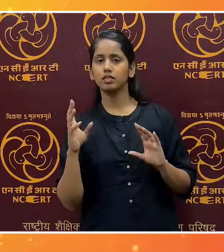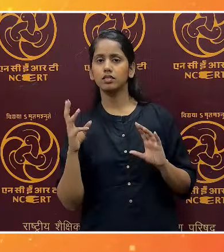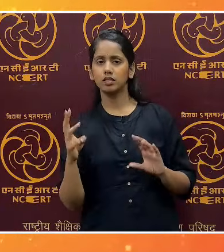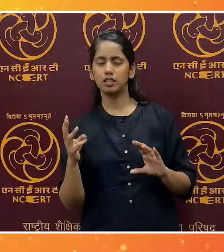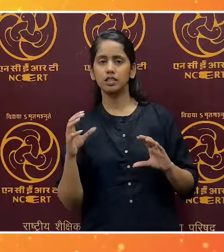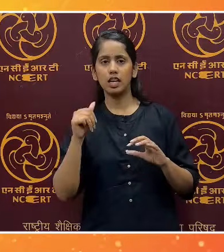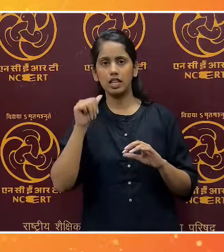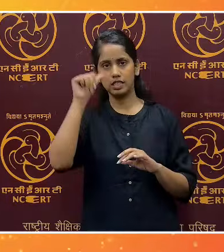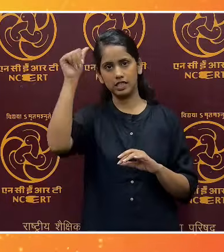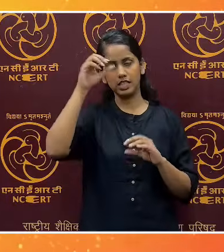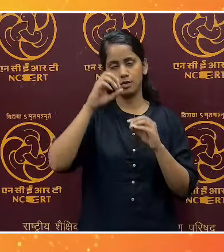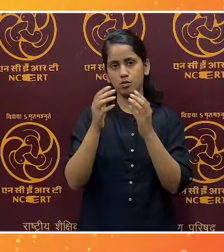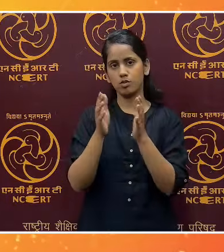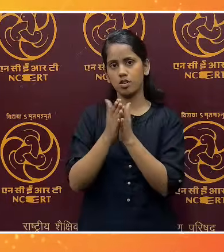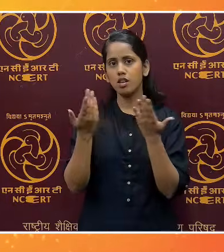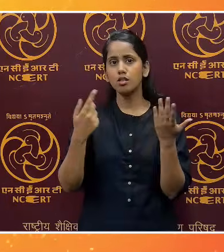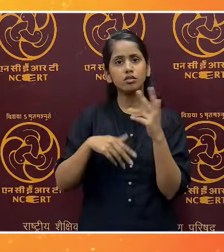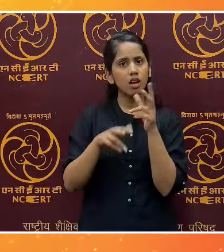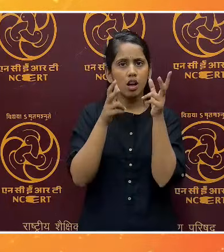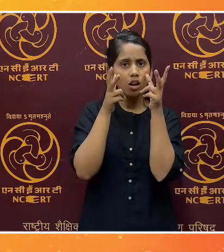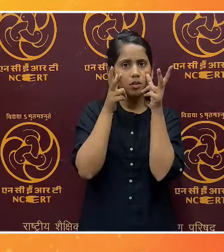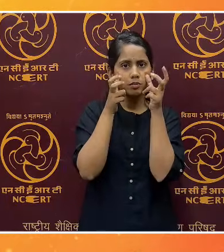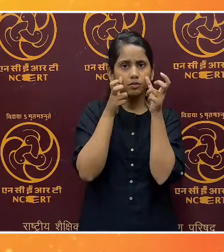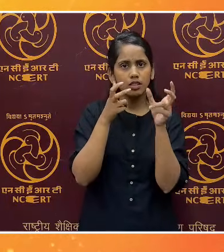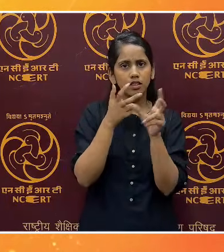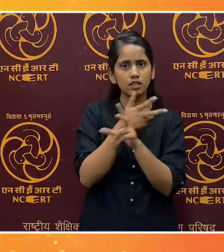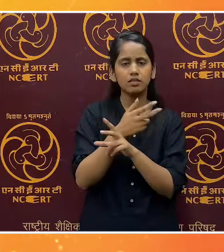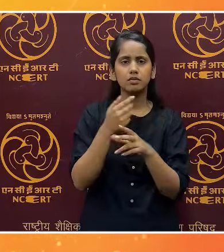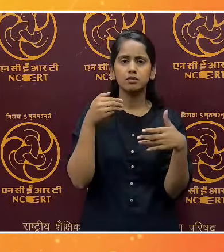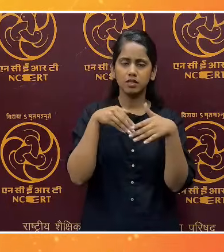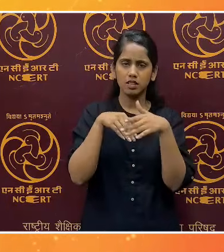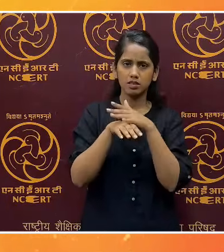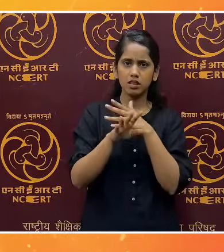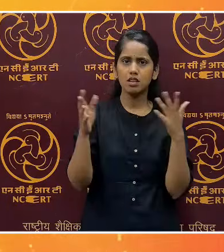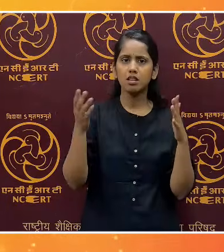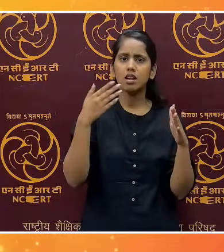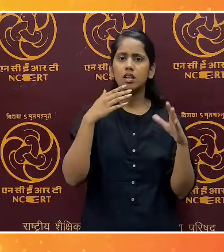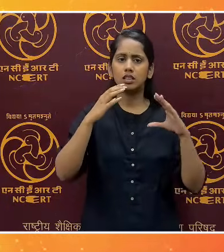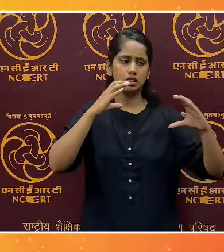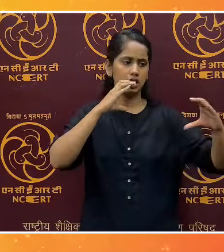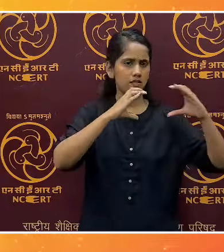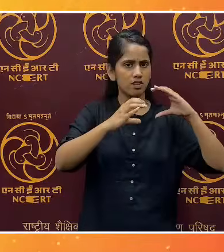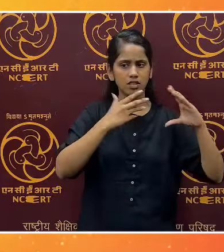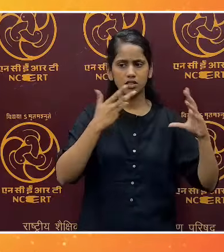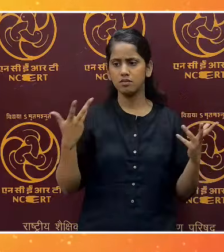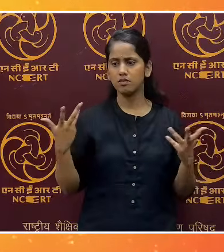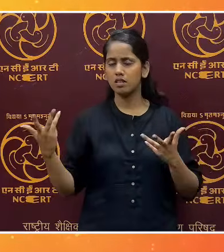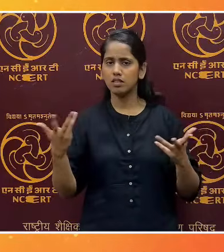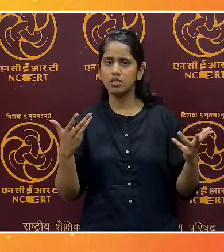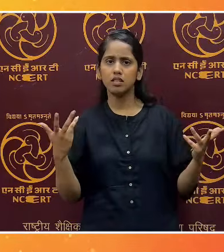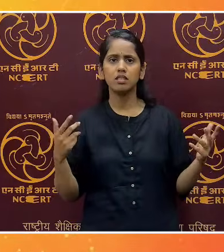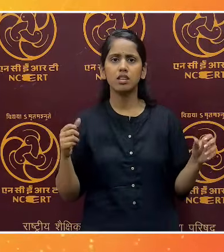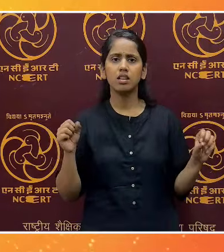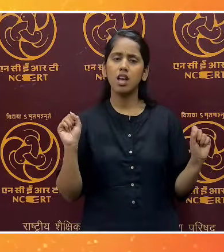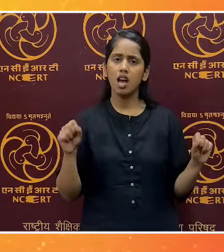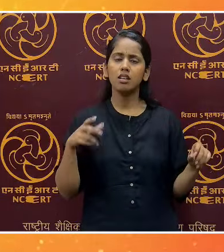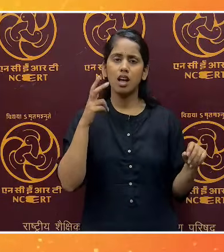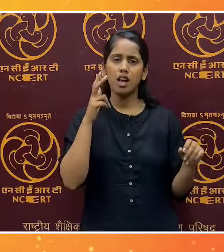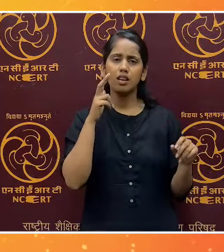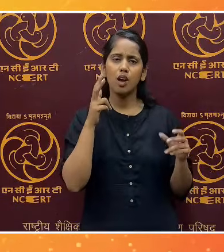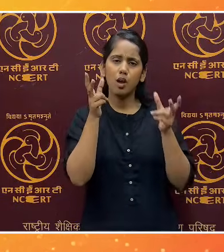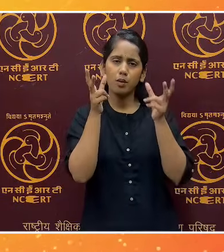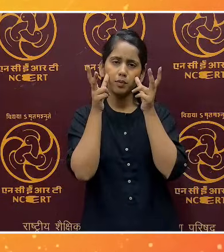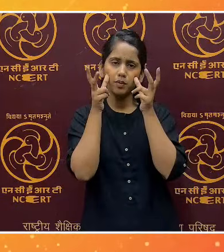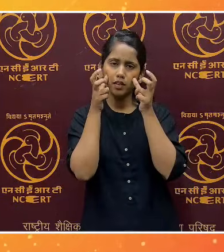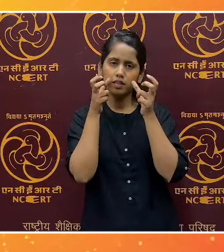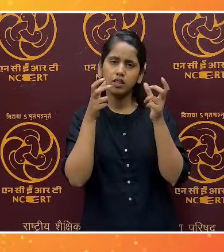Hindi textbook. So have you observed the what a conversation between Ma'am, I observed some of the very